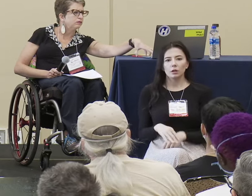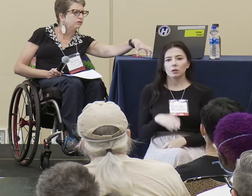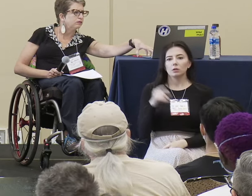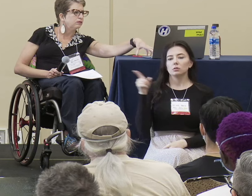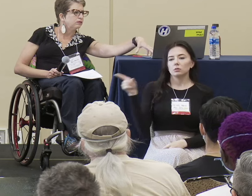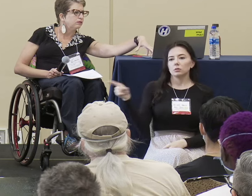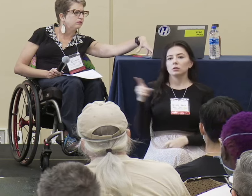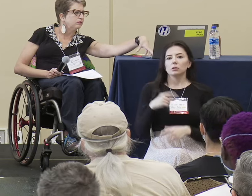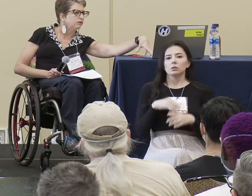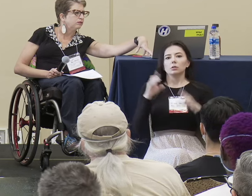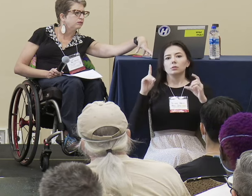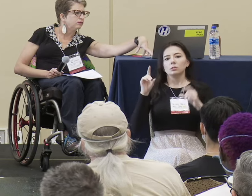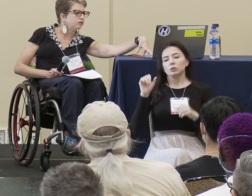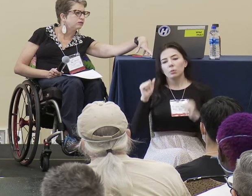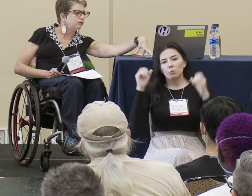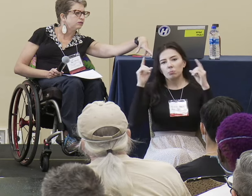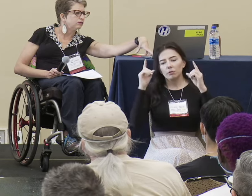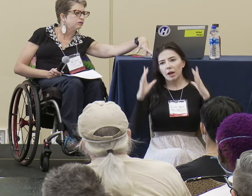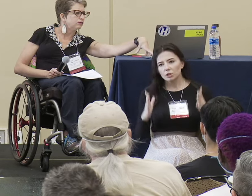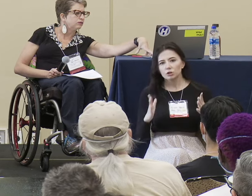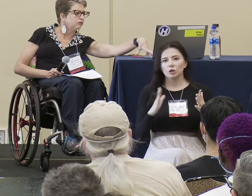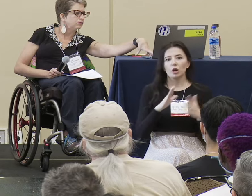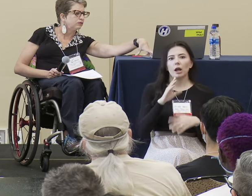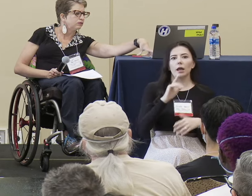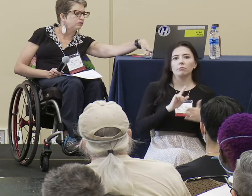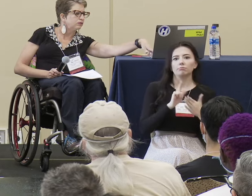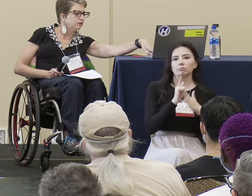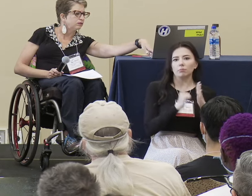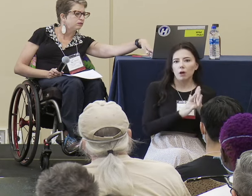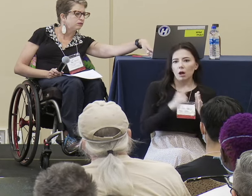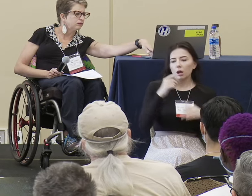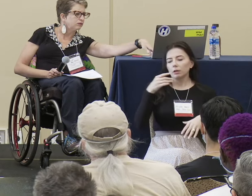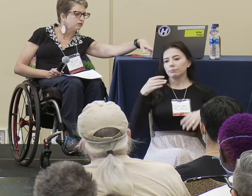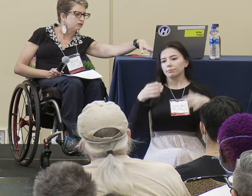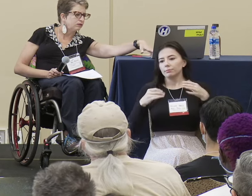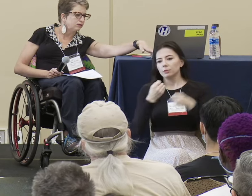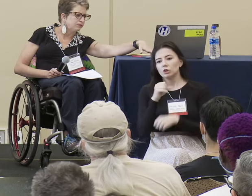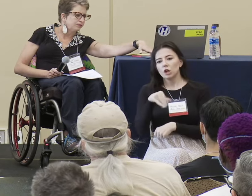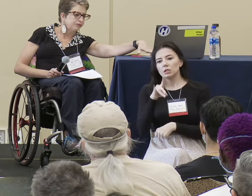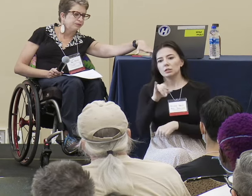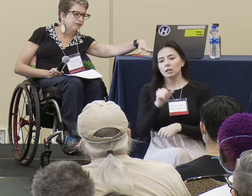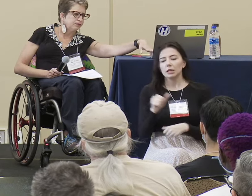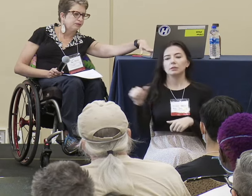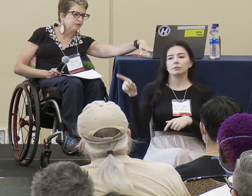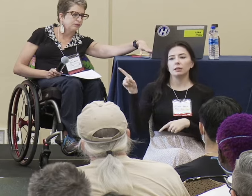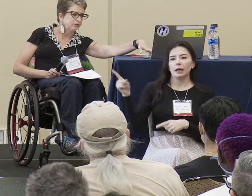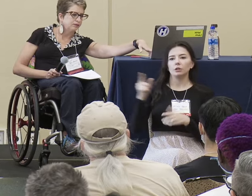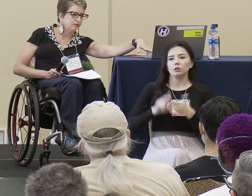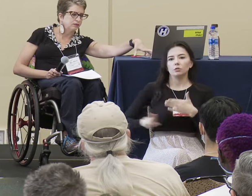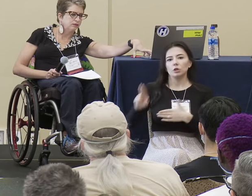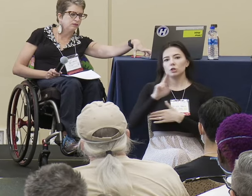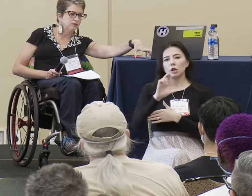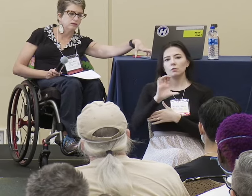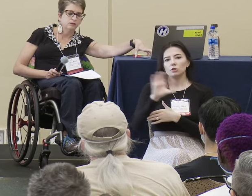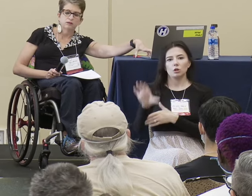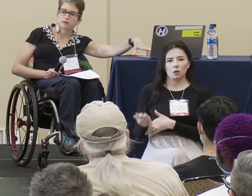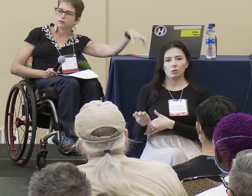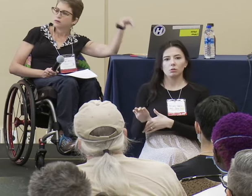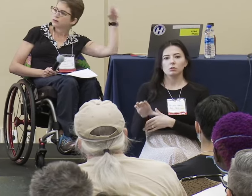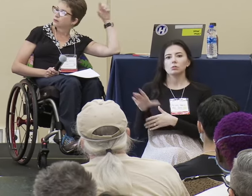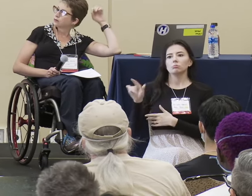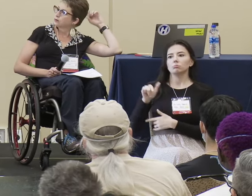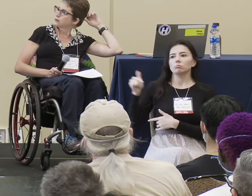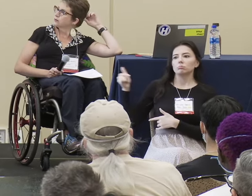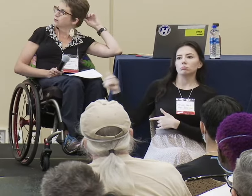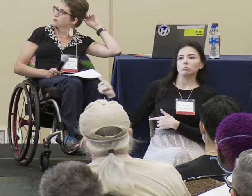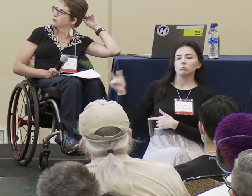of criminology, law, and justice at the University of Illinois, Chicago. So I'm going to turn it over to Liat, who's going to present to us